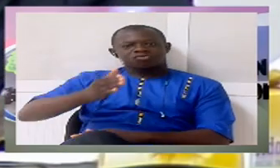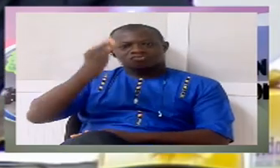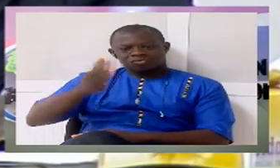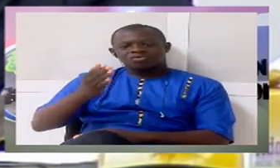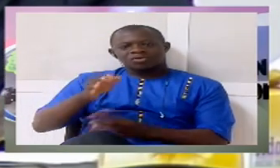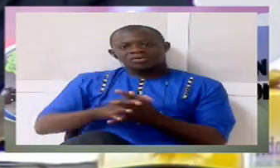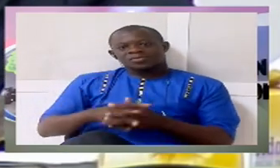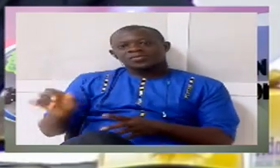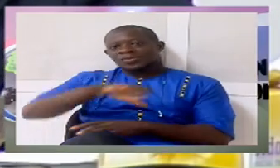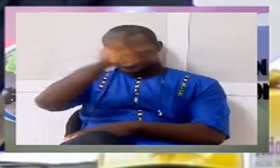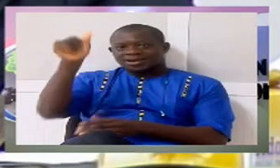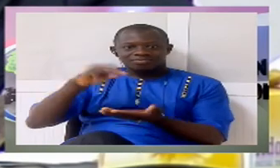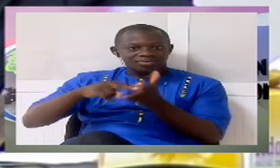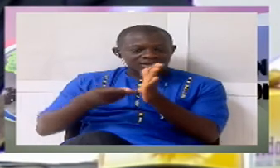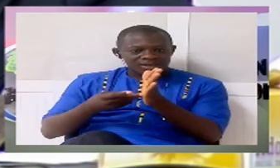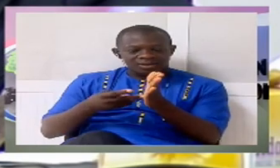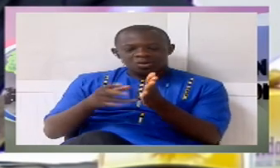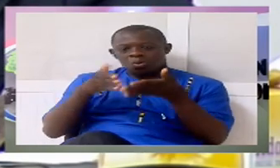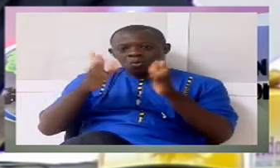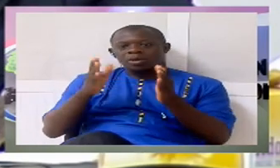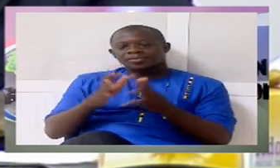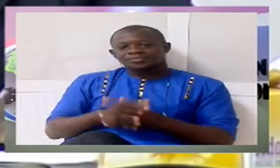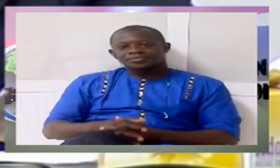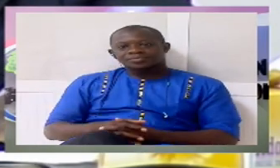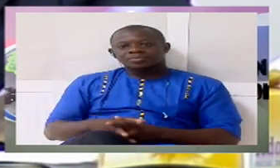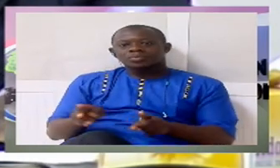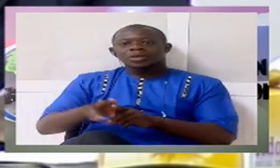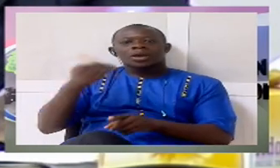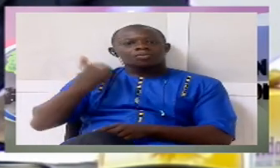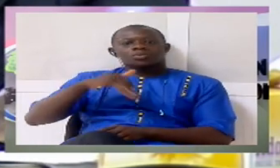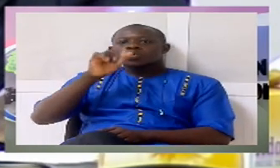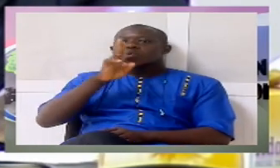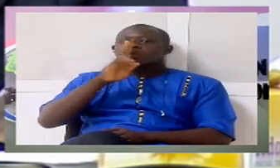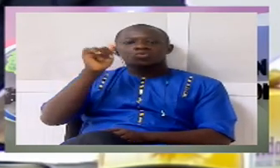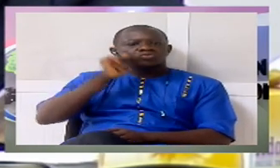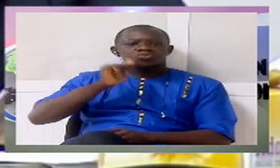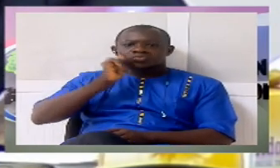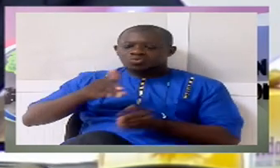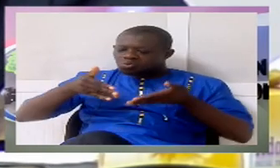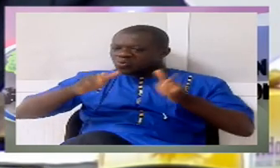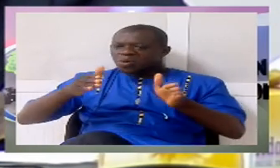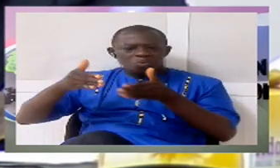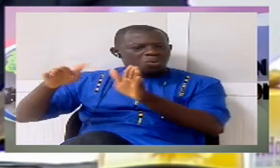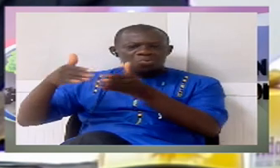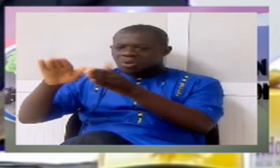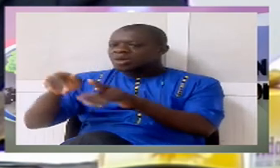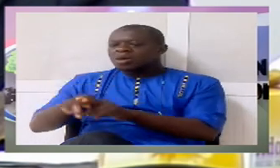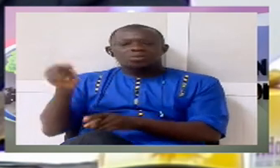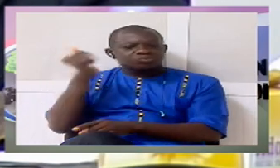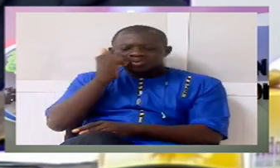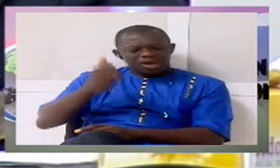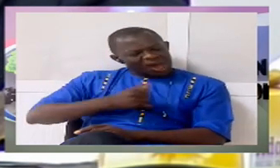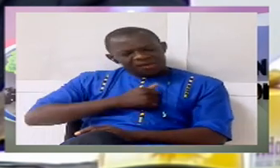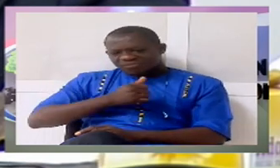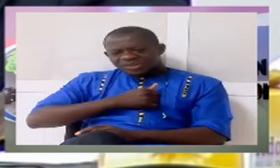True. So, to the point that road users felt terrorized whenever